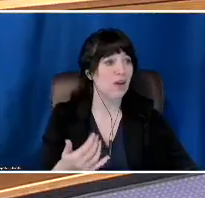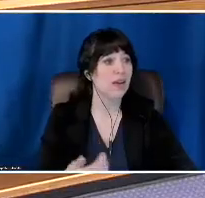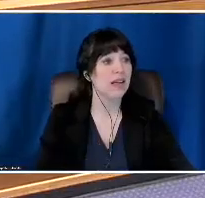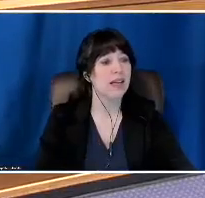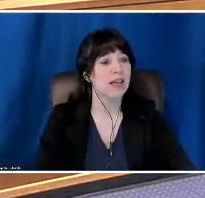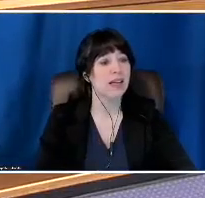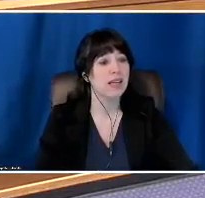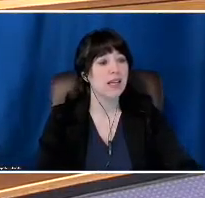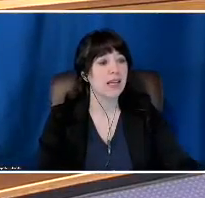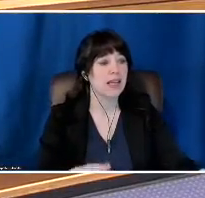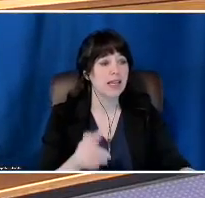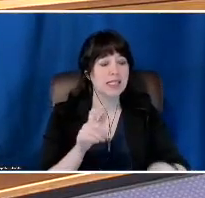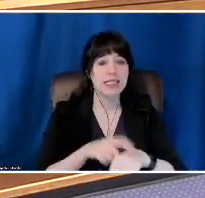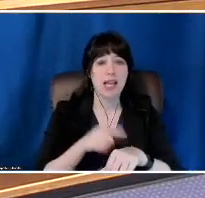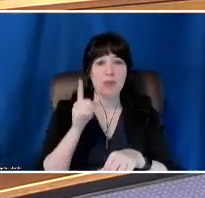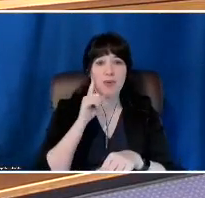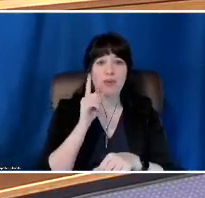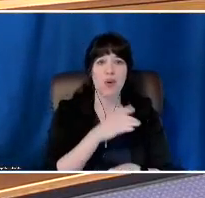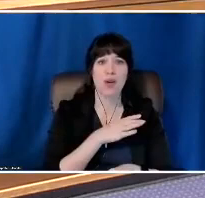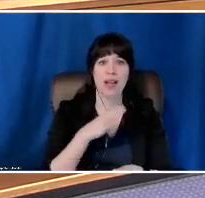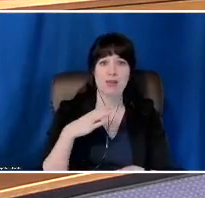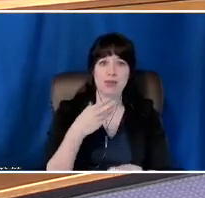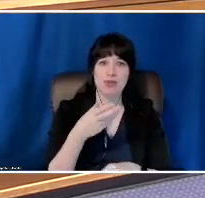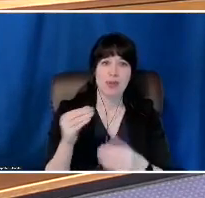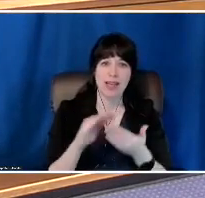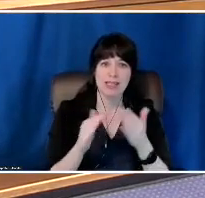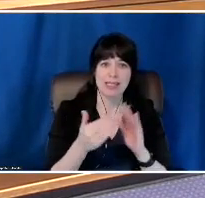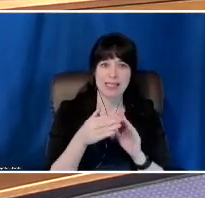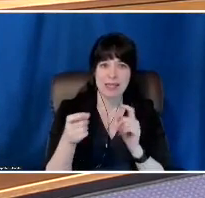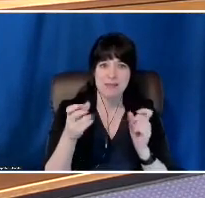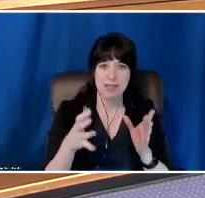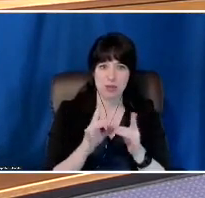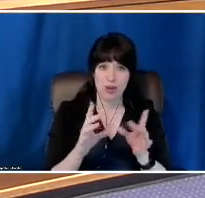manager comment. Do we have any?